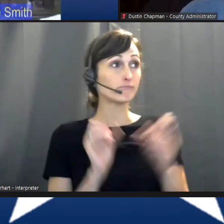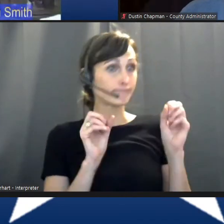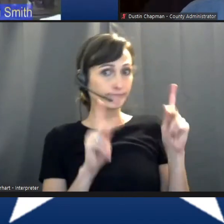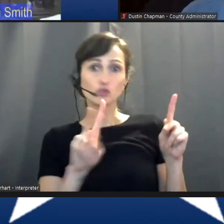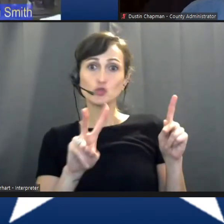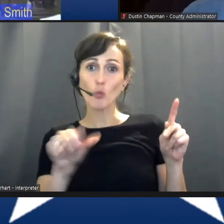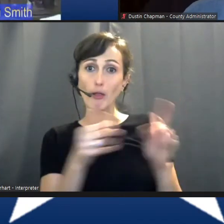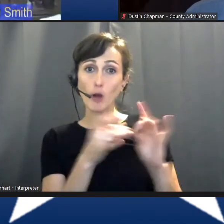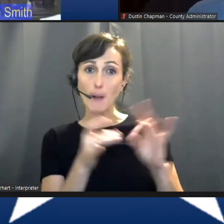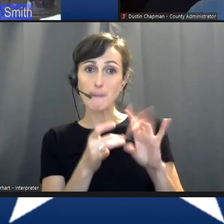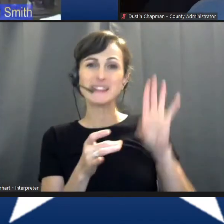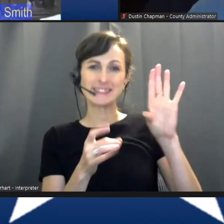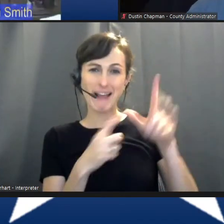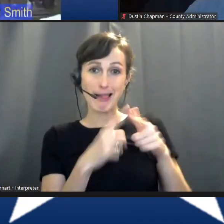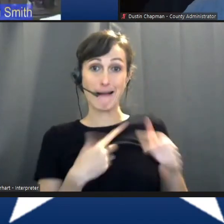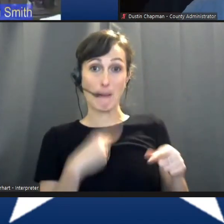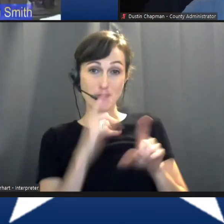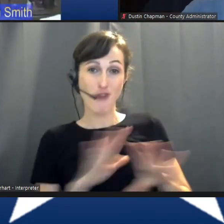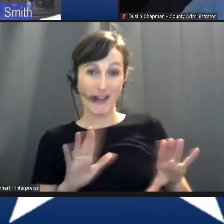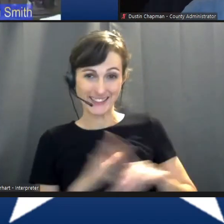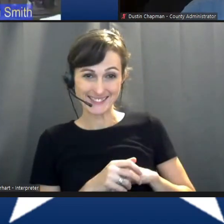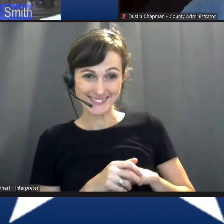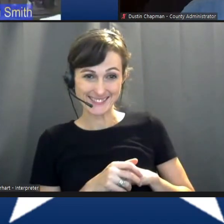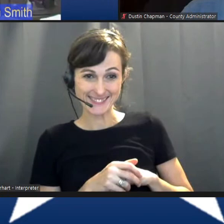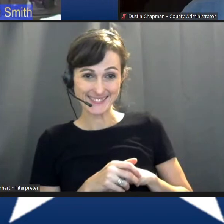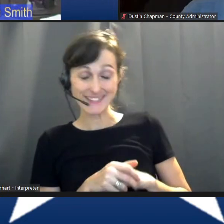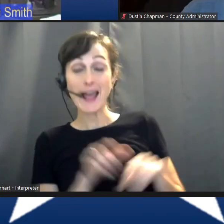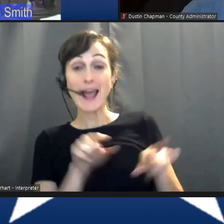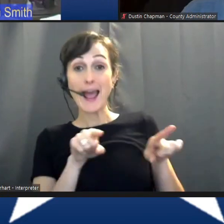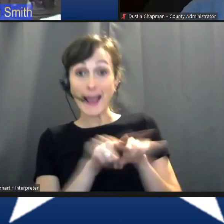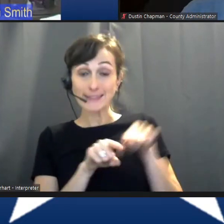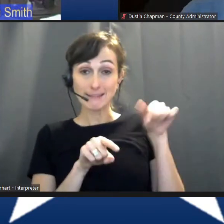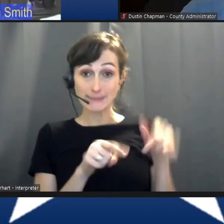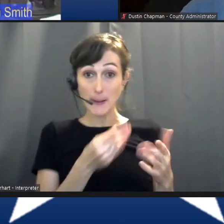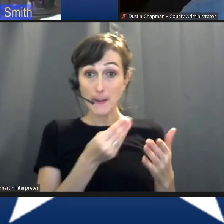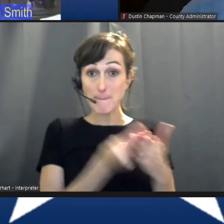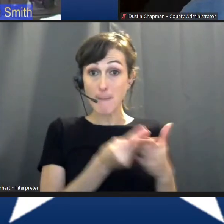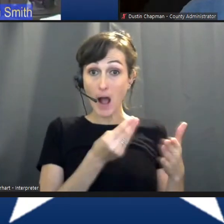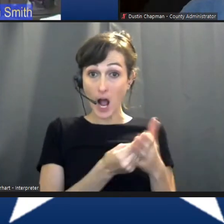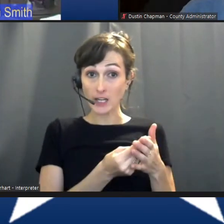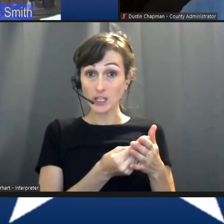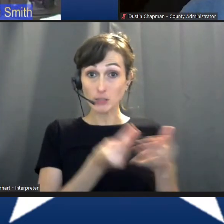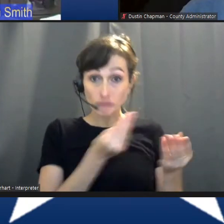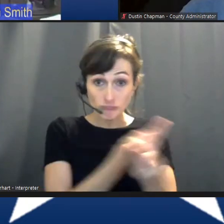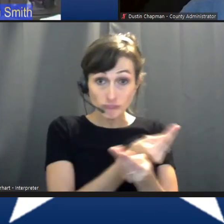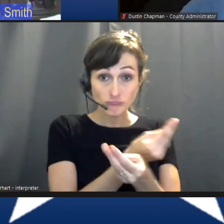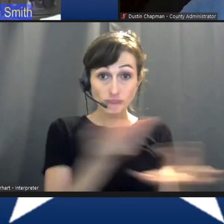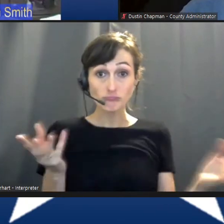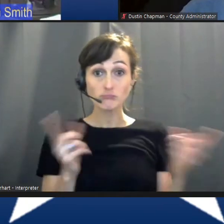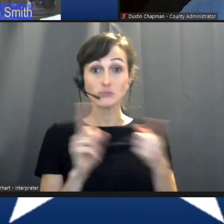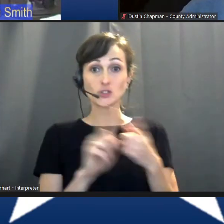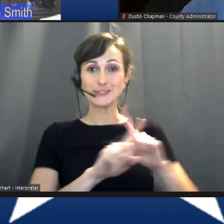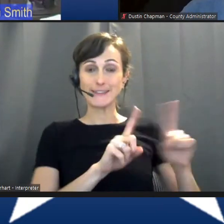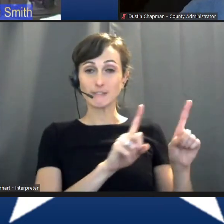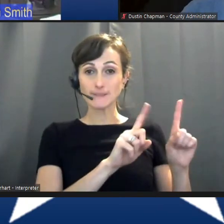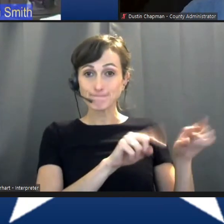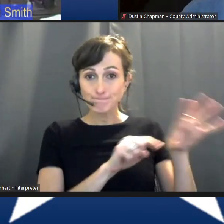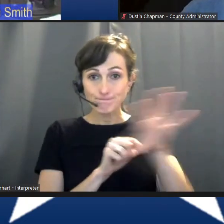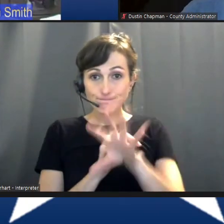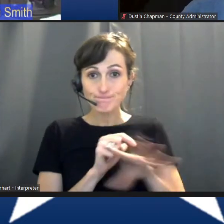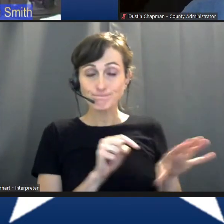I'll be quiet. As this money is let to these different entities, whomever they might